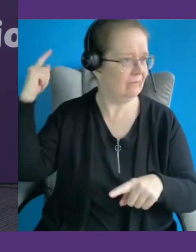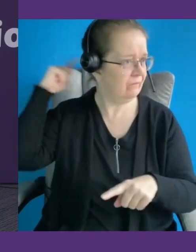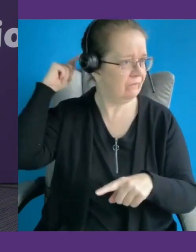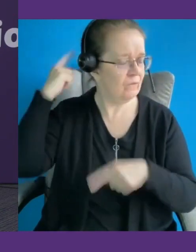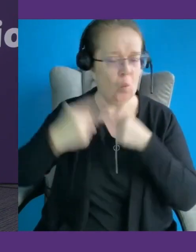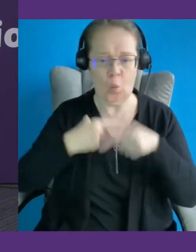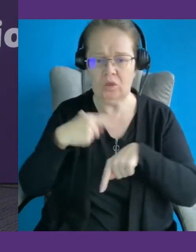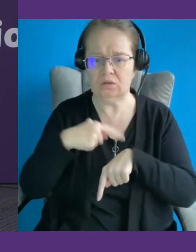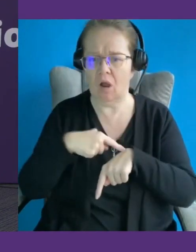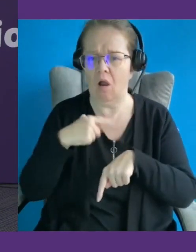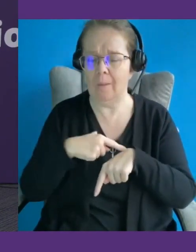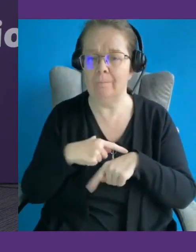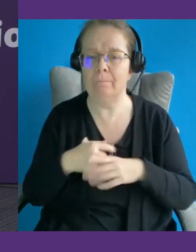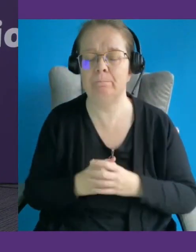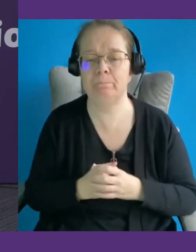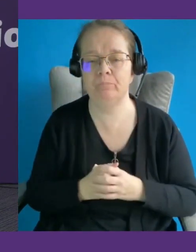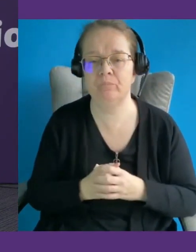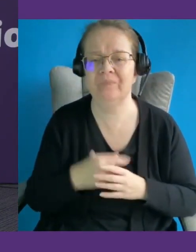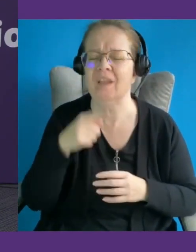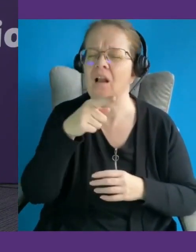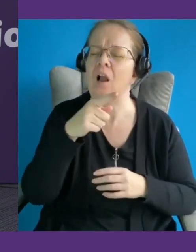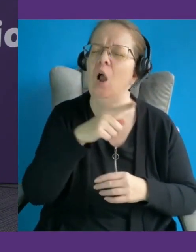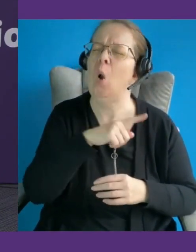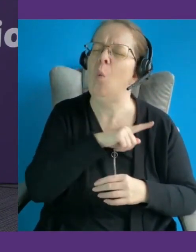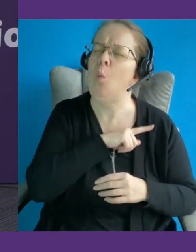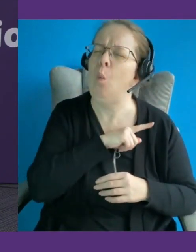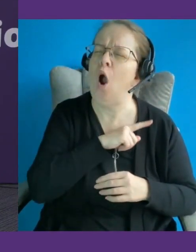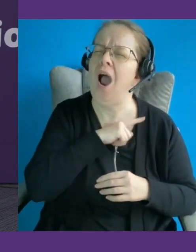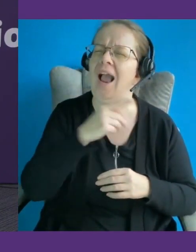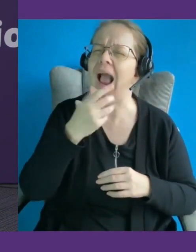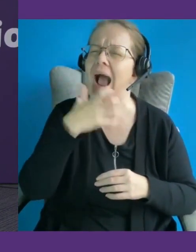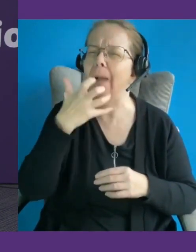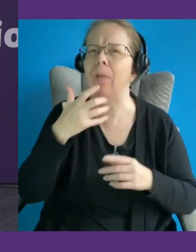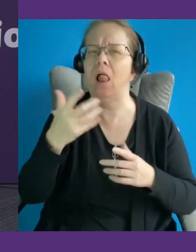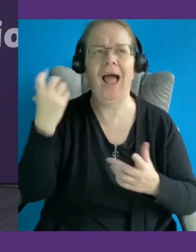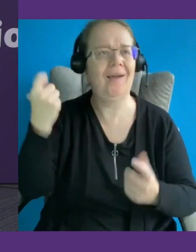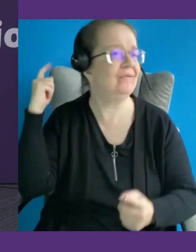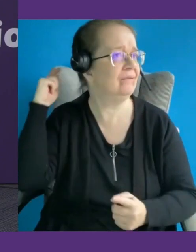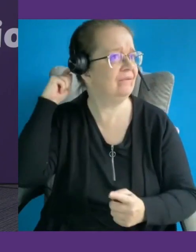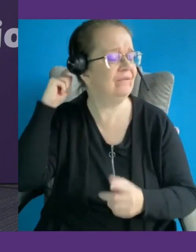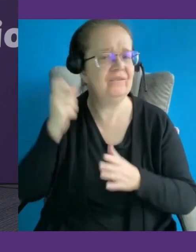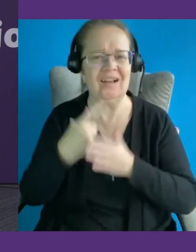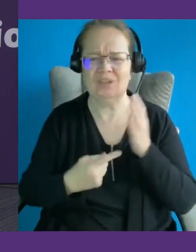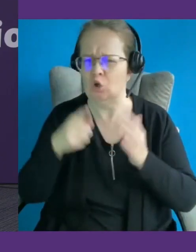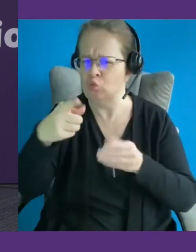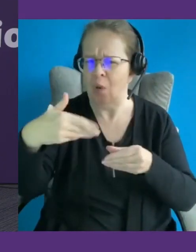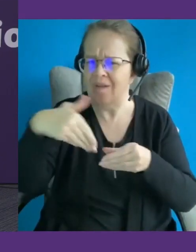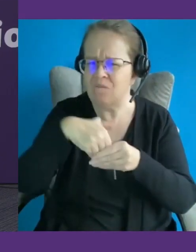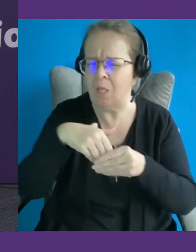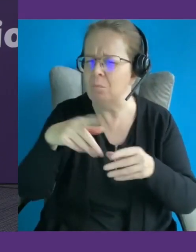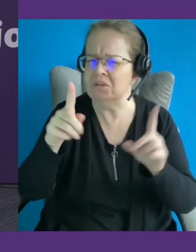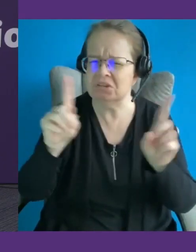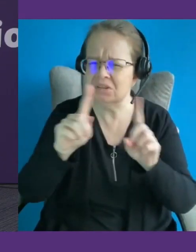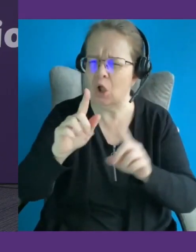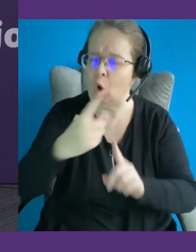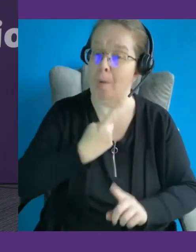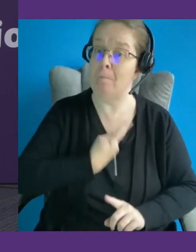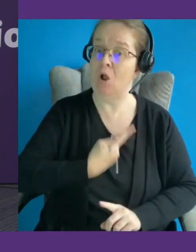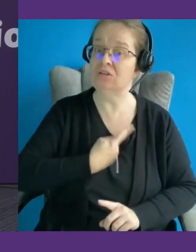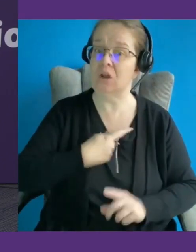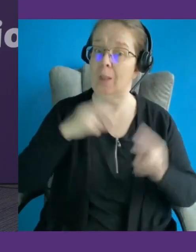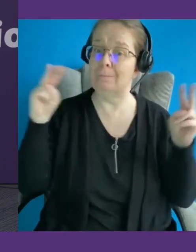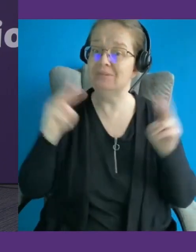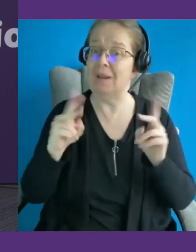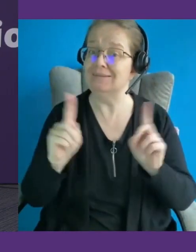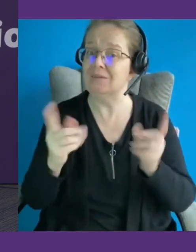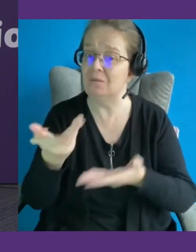Cool. And what do you think is the why of that? Why do you think Apple does that, from the point of view of your involvement in it and your sort of personal perspective? Yeah, I think it's a